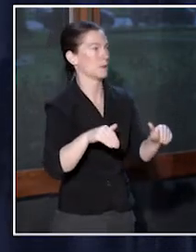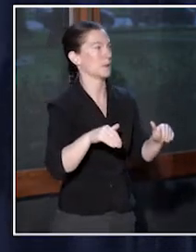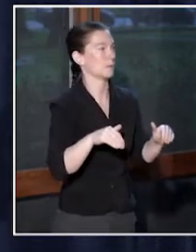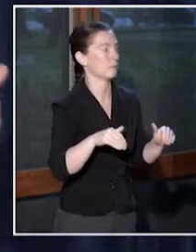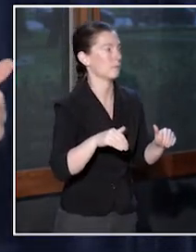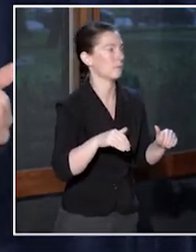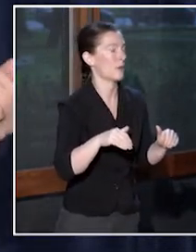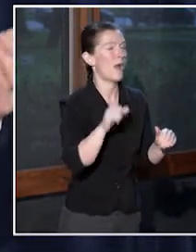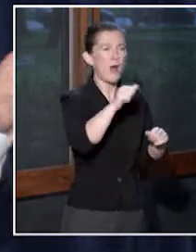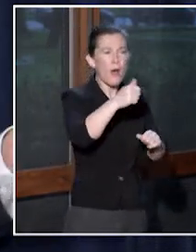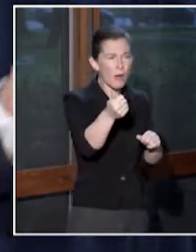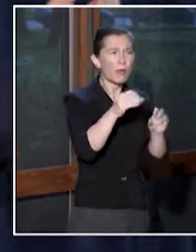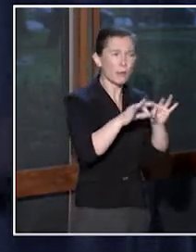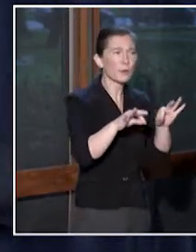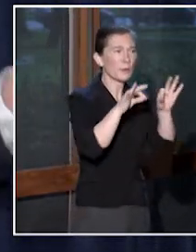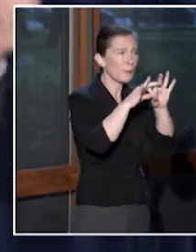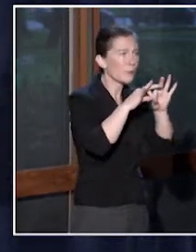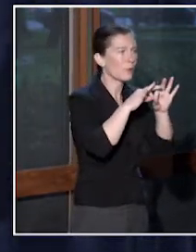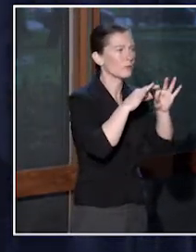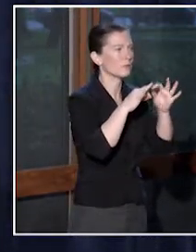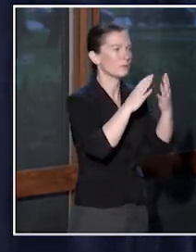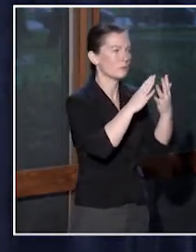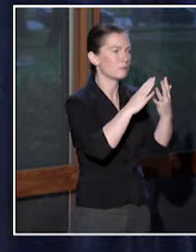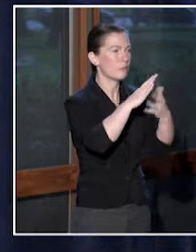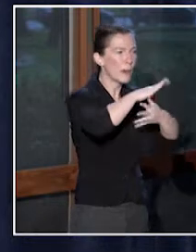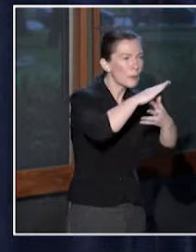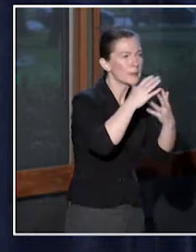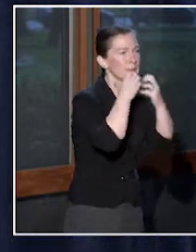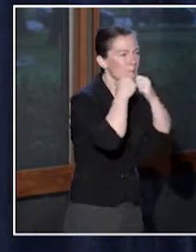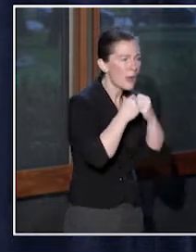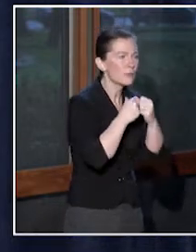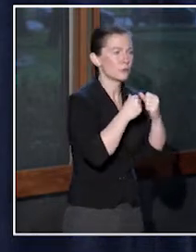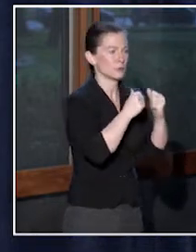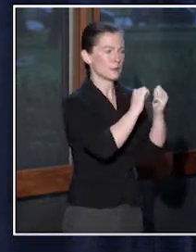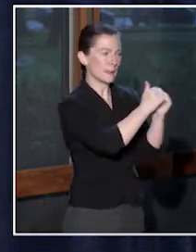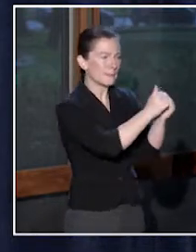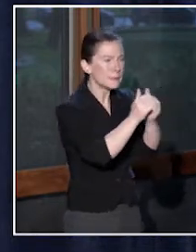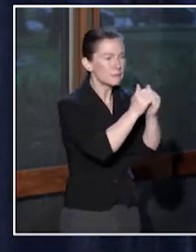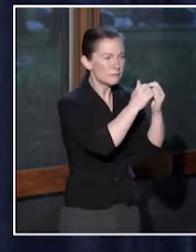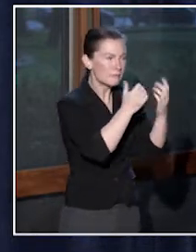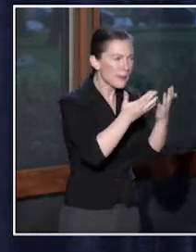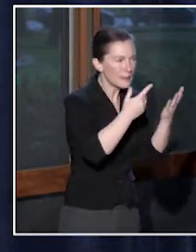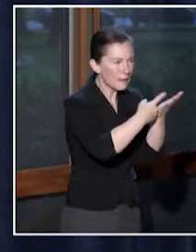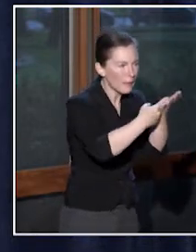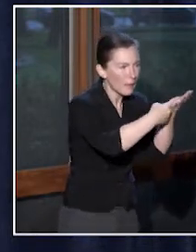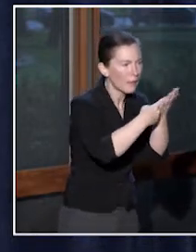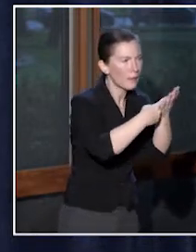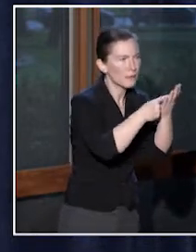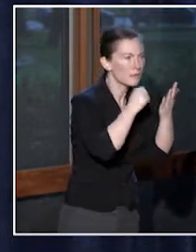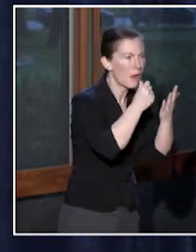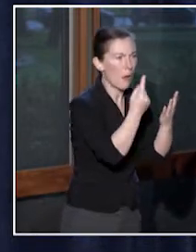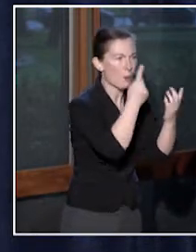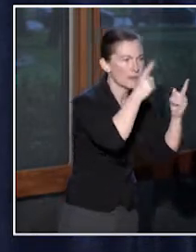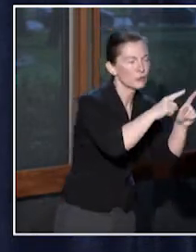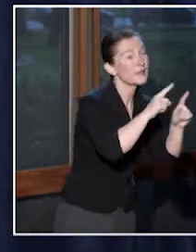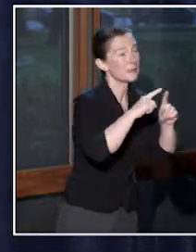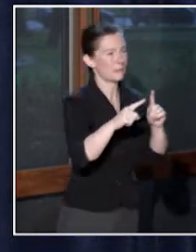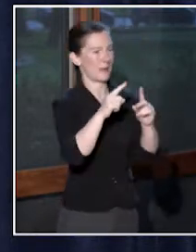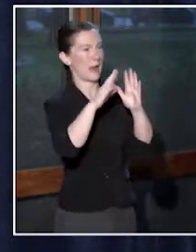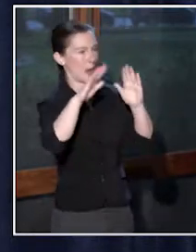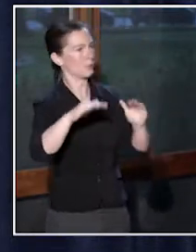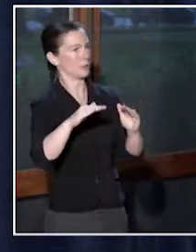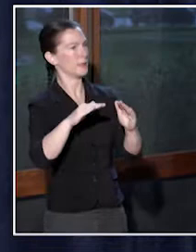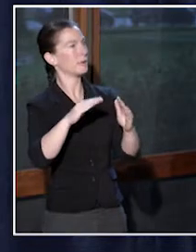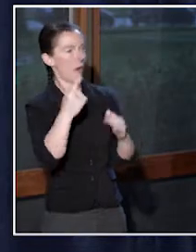competing important other priorities and values. Housing is important. People are highly